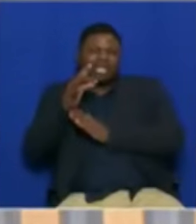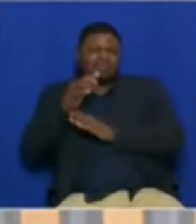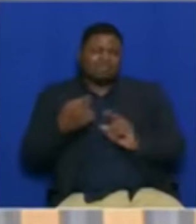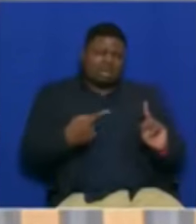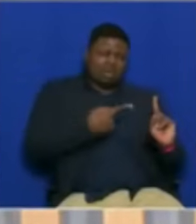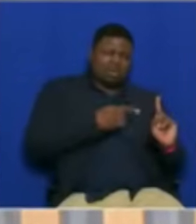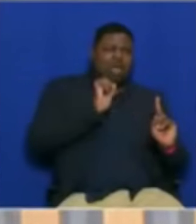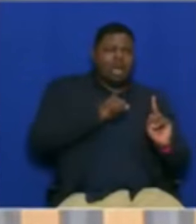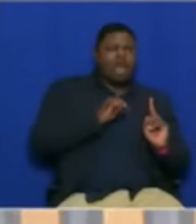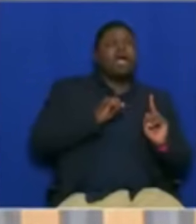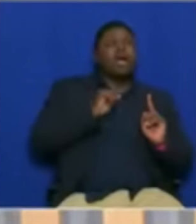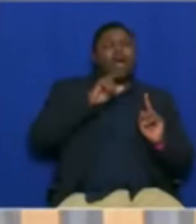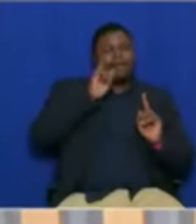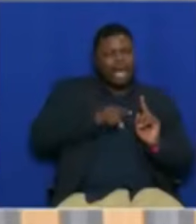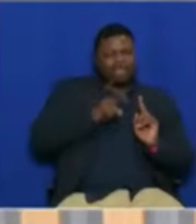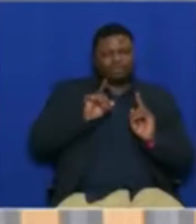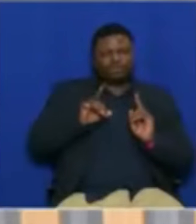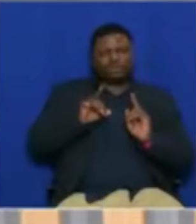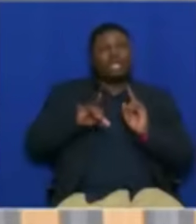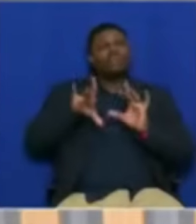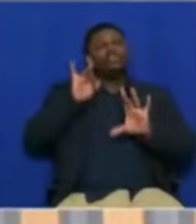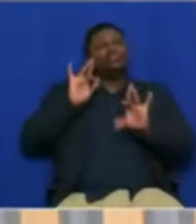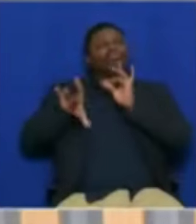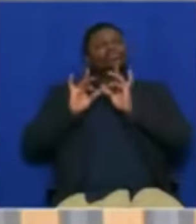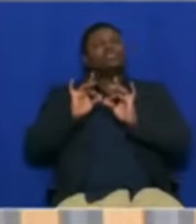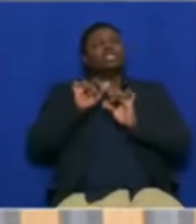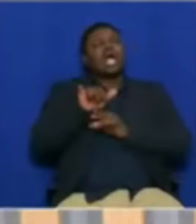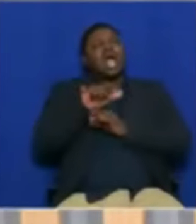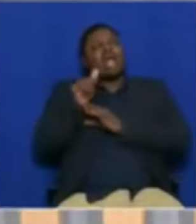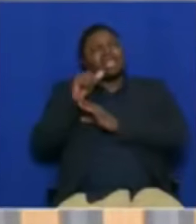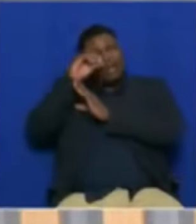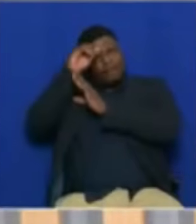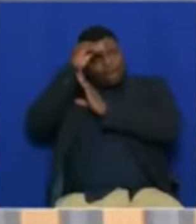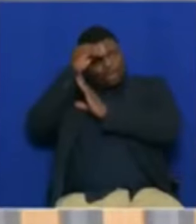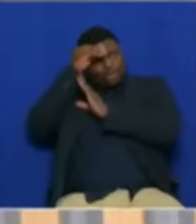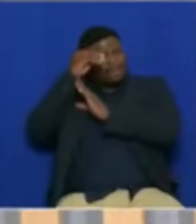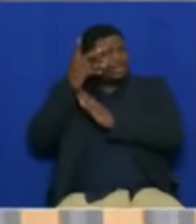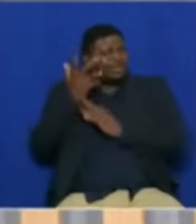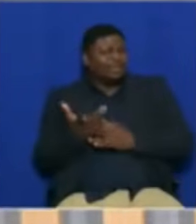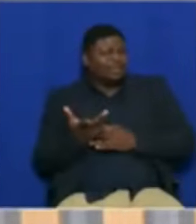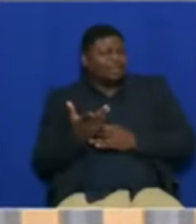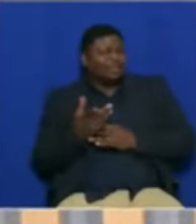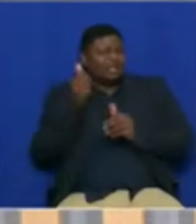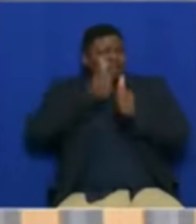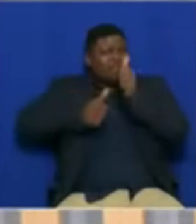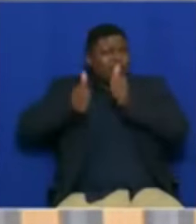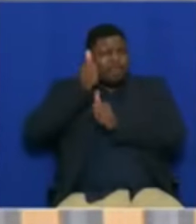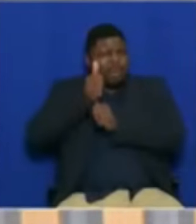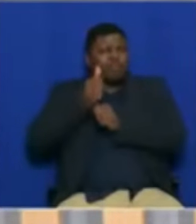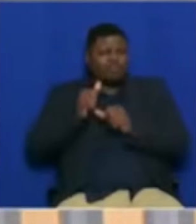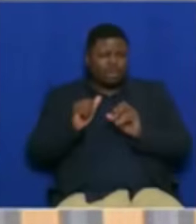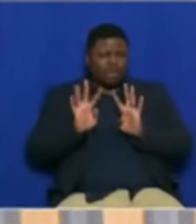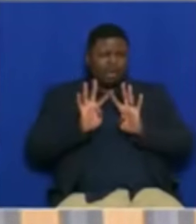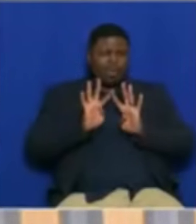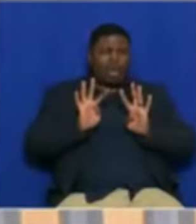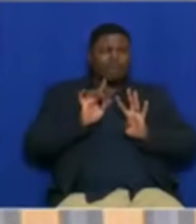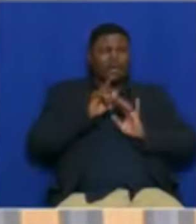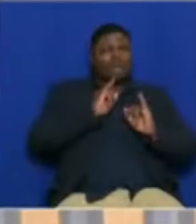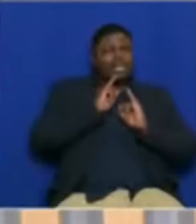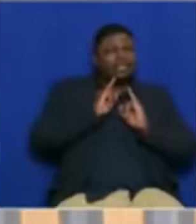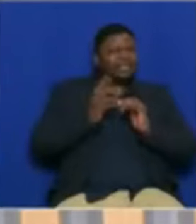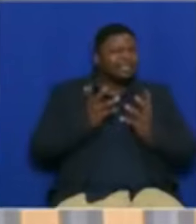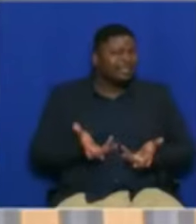What's your standing to prescribe that? And I would like you to answer that